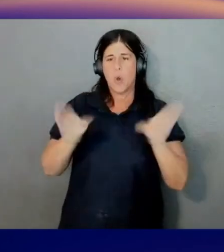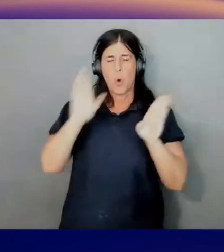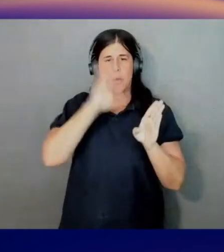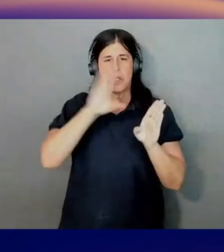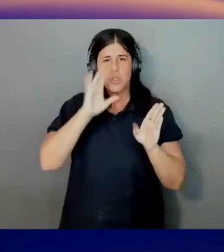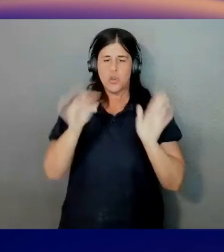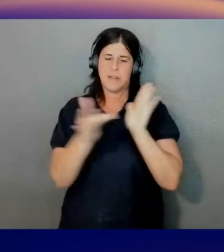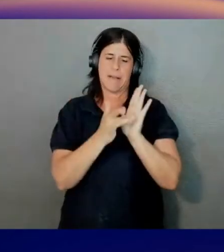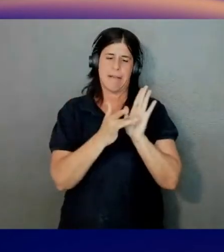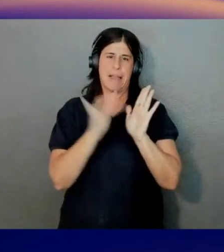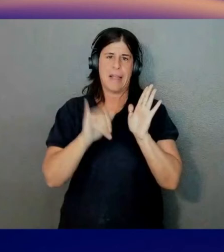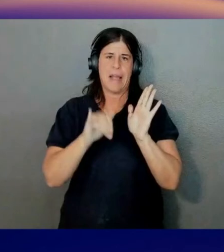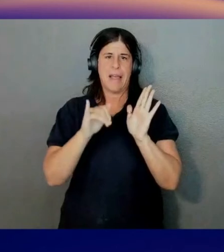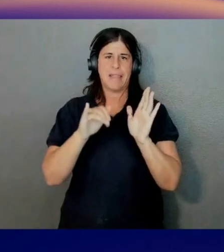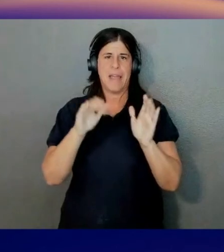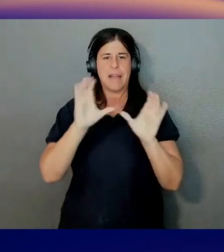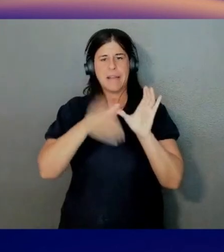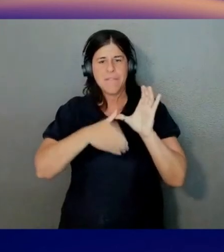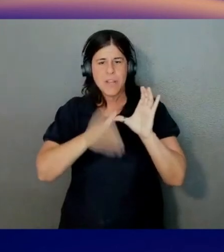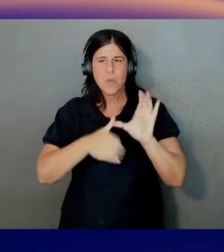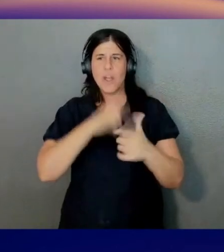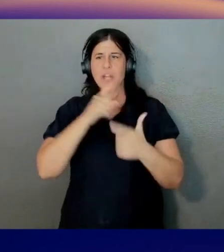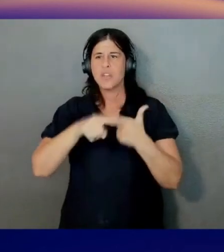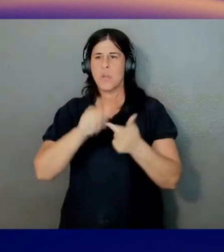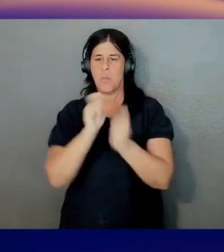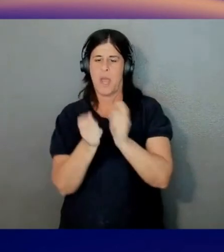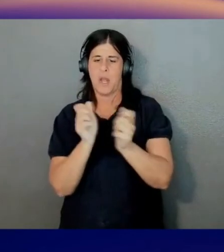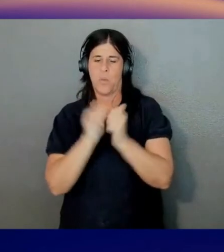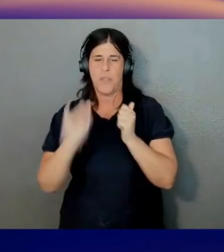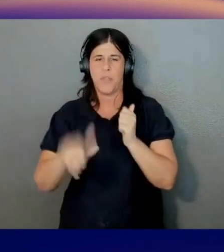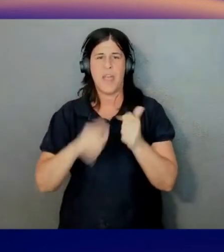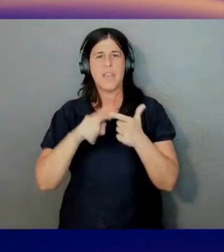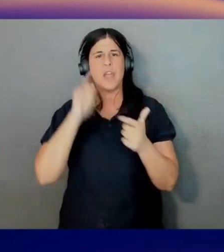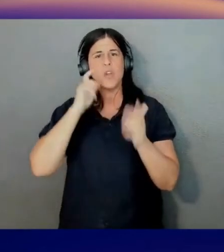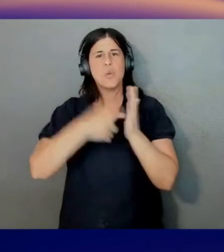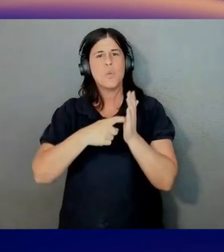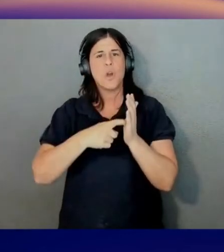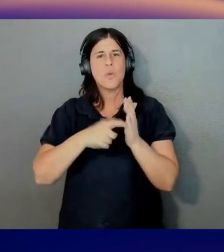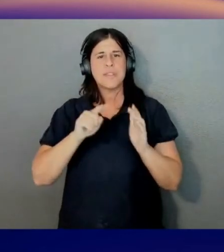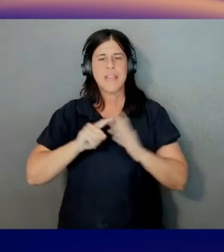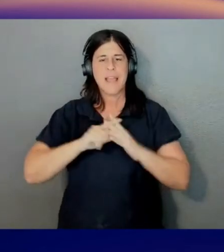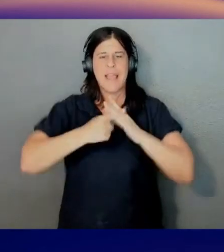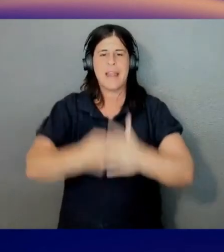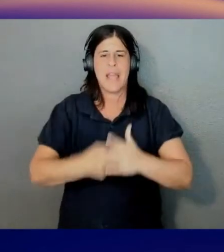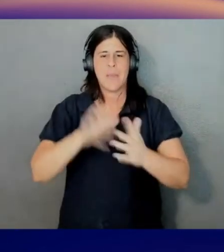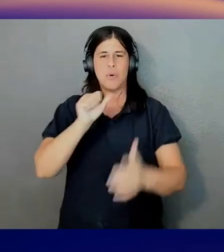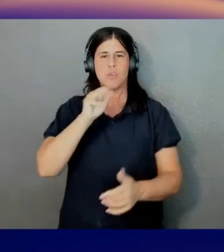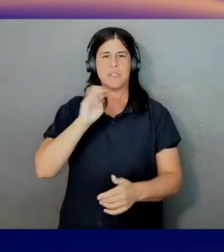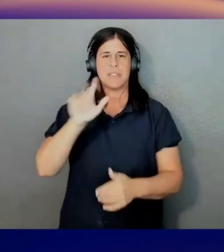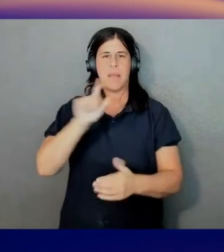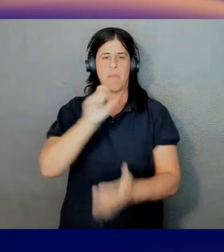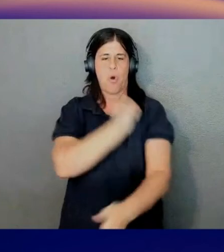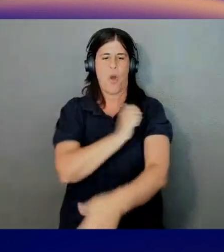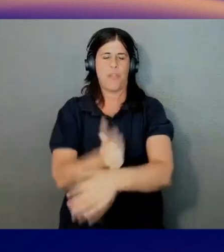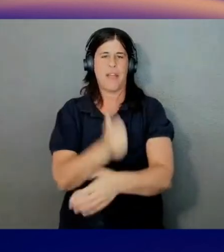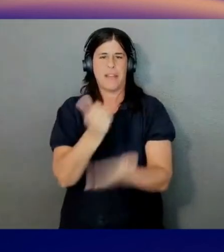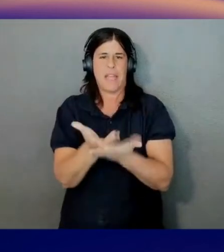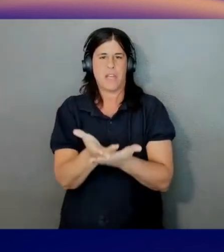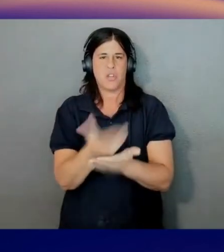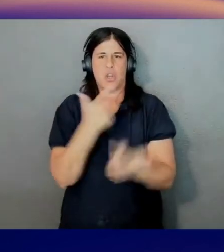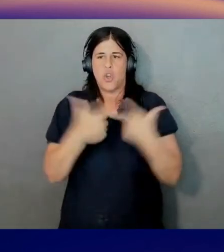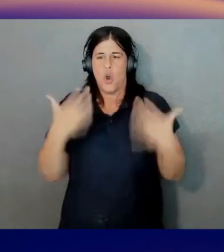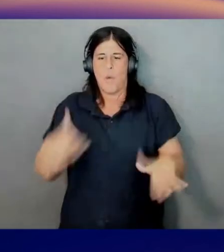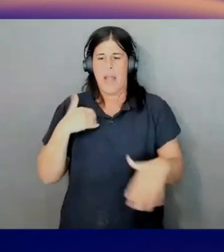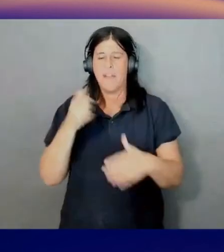security configuration. We'll edit there. You see there is a enable SAML authentication. That is where see we that. get all the URLs, right? The checkbox